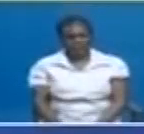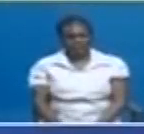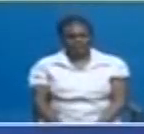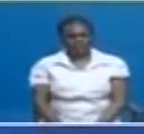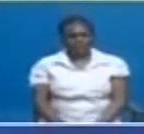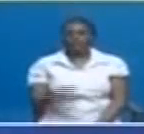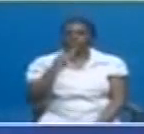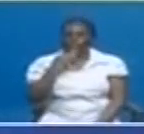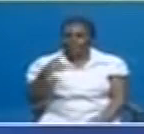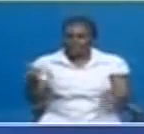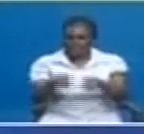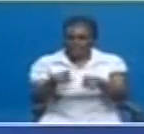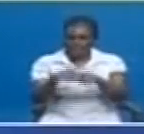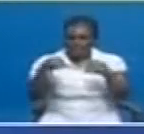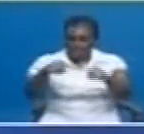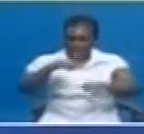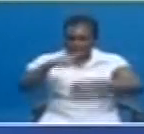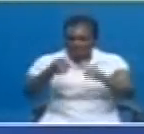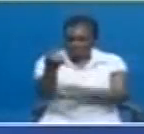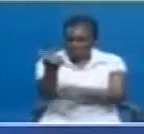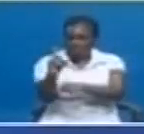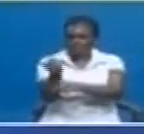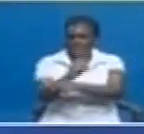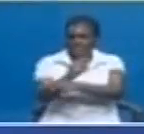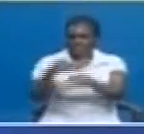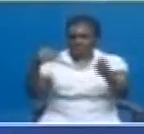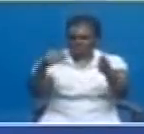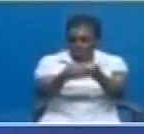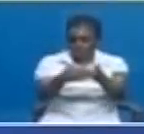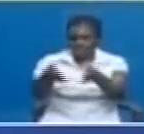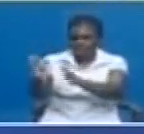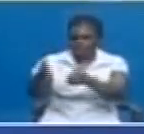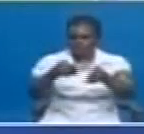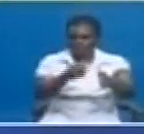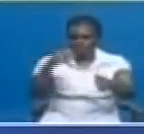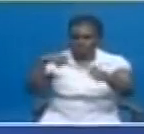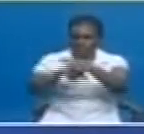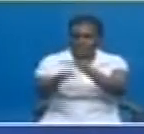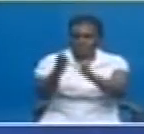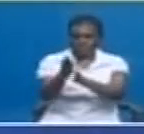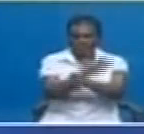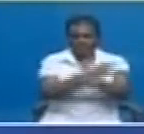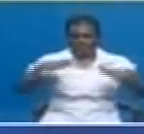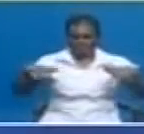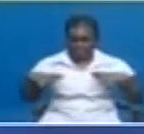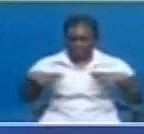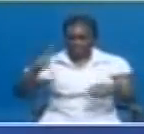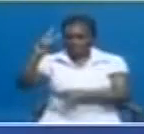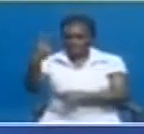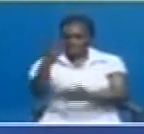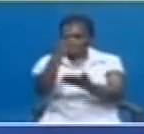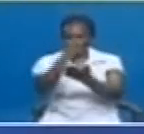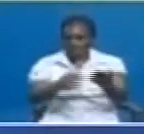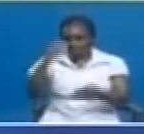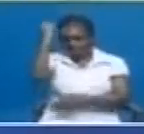The Dockers keeper was also called into action a few minutes later, denying Ivan Anguyo the chance to break the deadlock before the breather. In the second half,